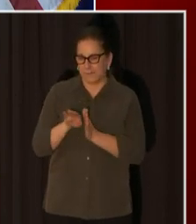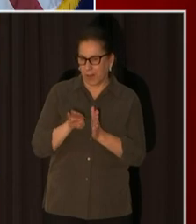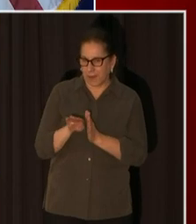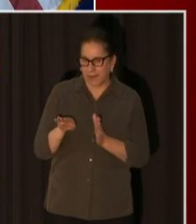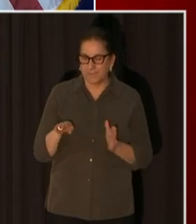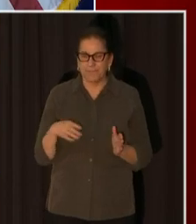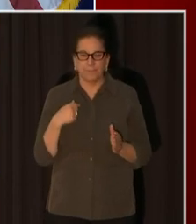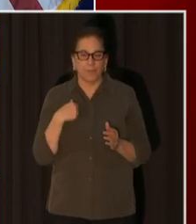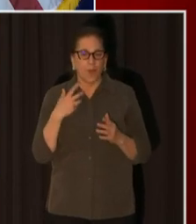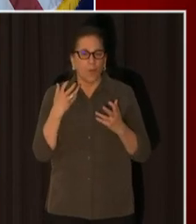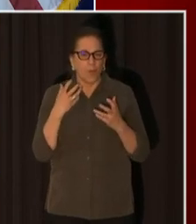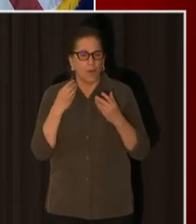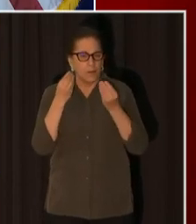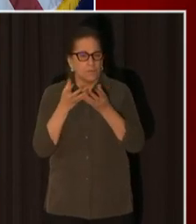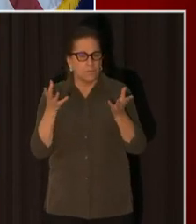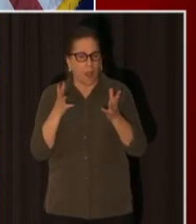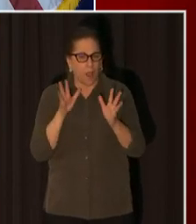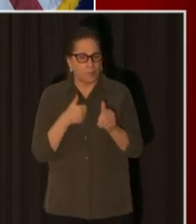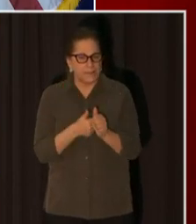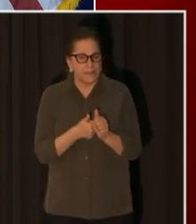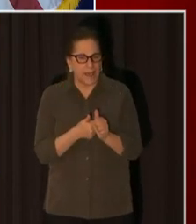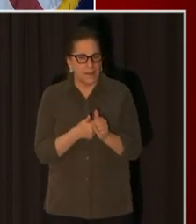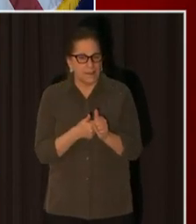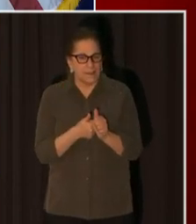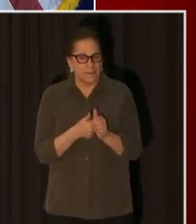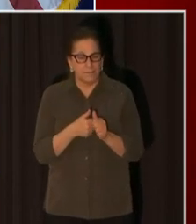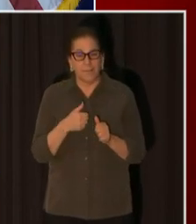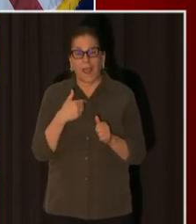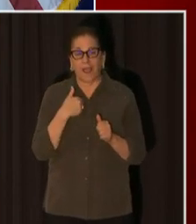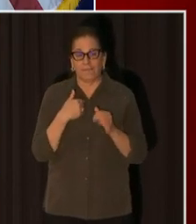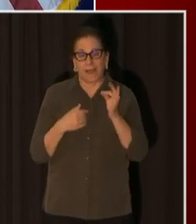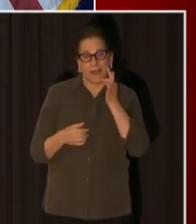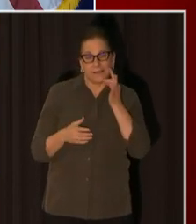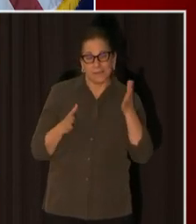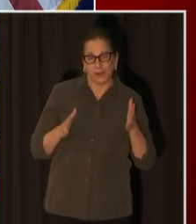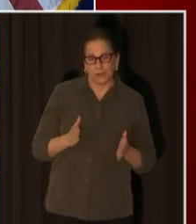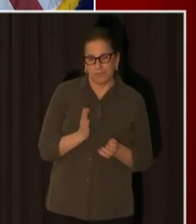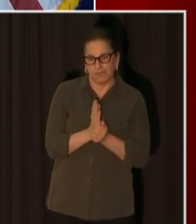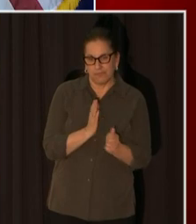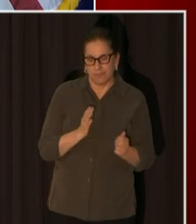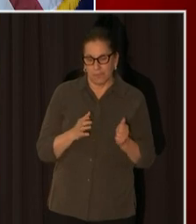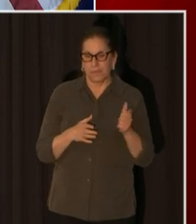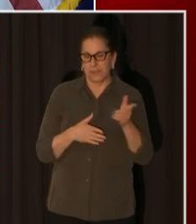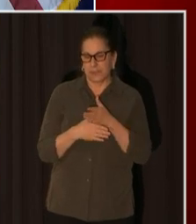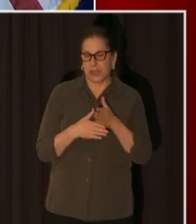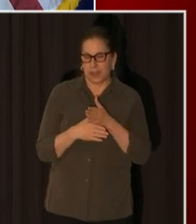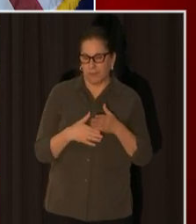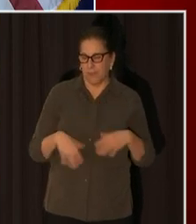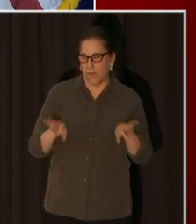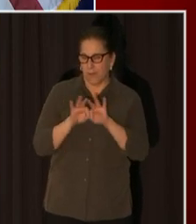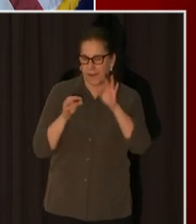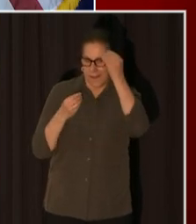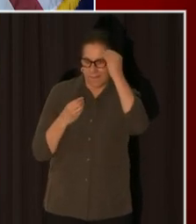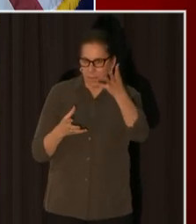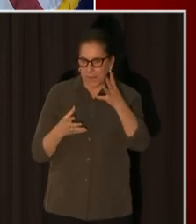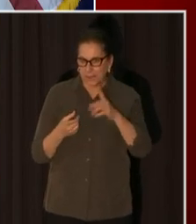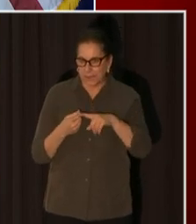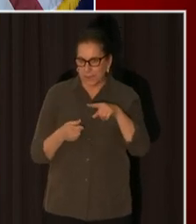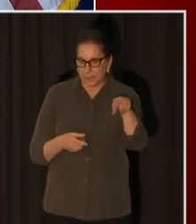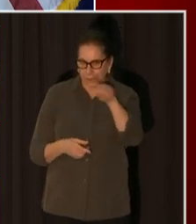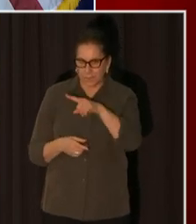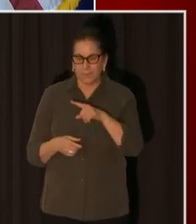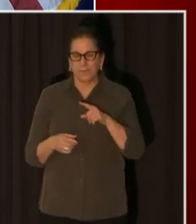voice of experts that can help engage and share relevant information about applicable information as we all